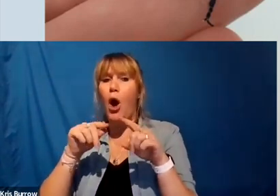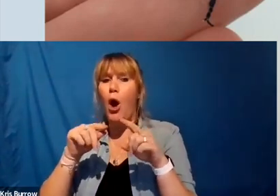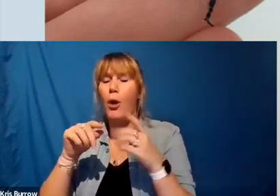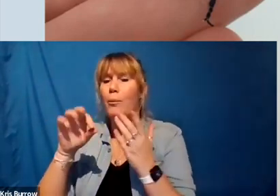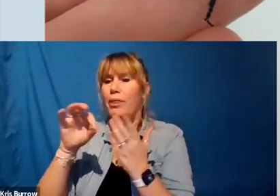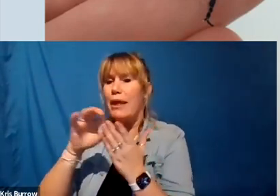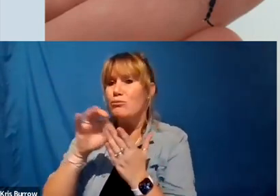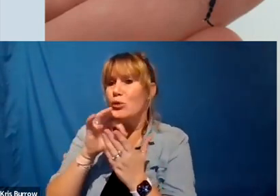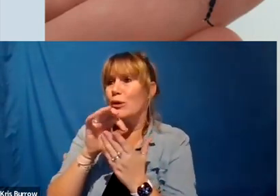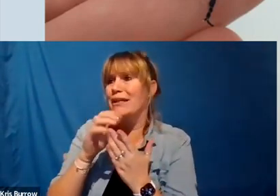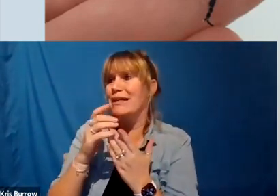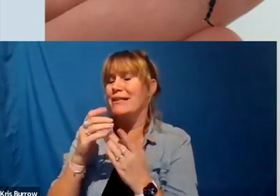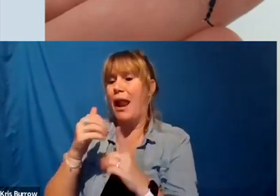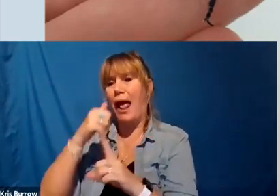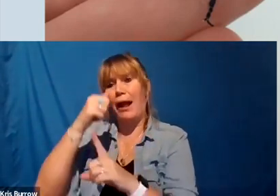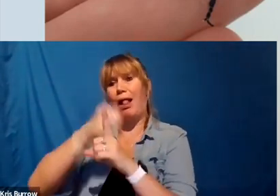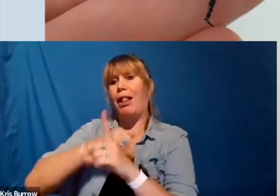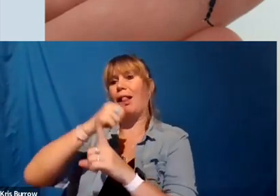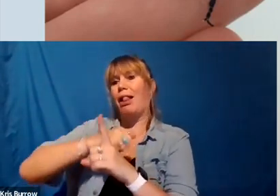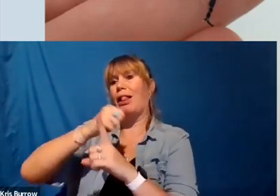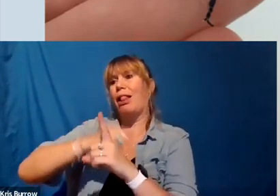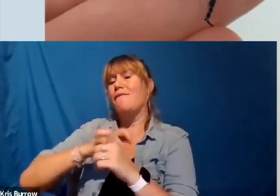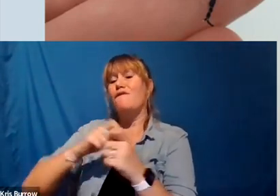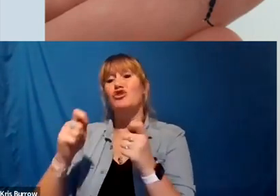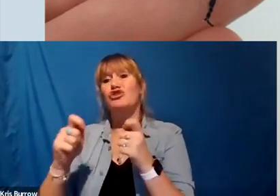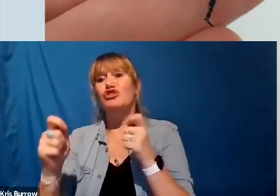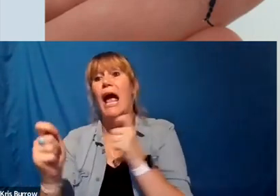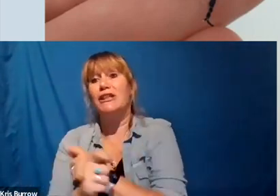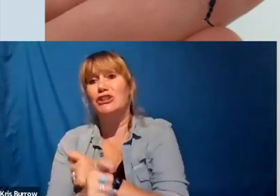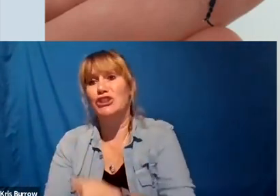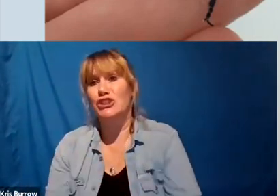little ambassadors for their real life counterpart.